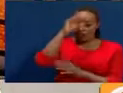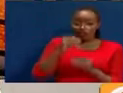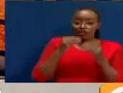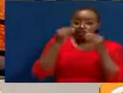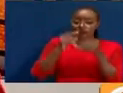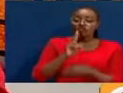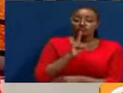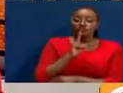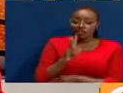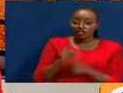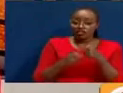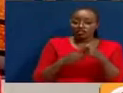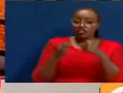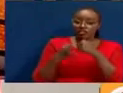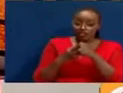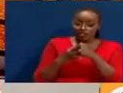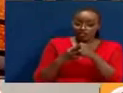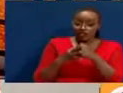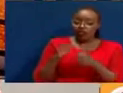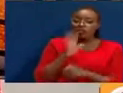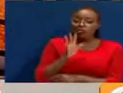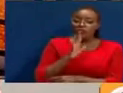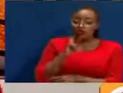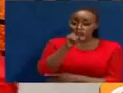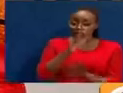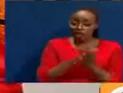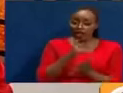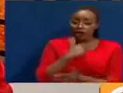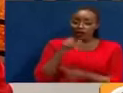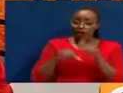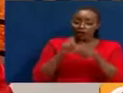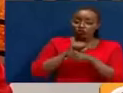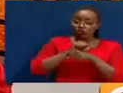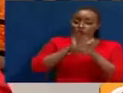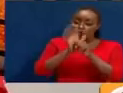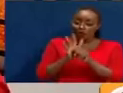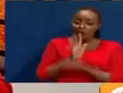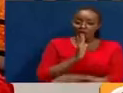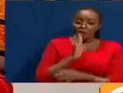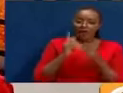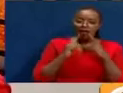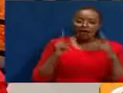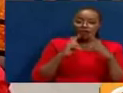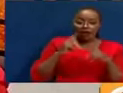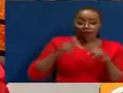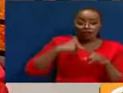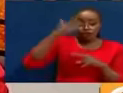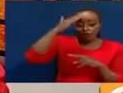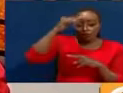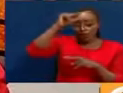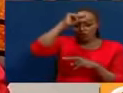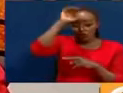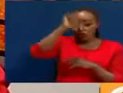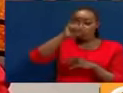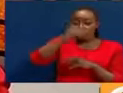given 268 daily briefings to you and I about COVID-19. I did not know that the government